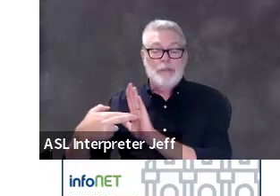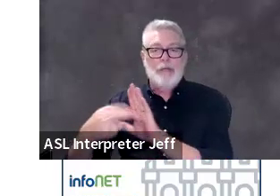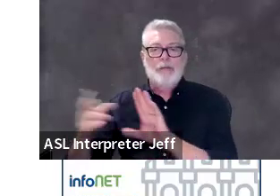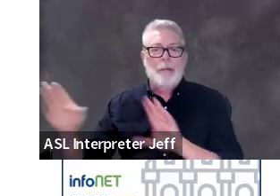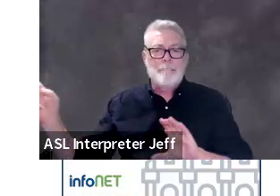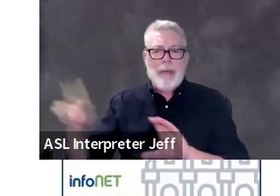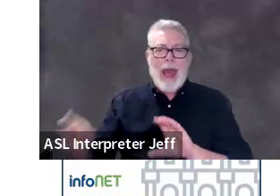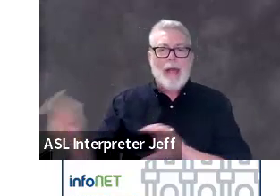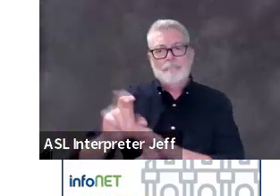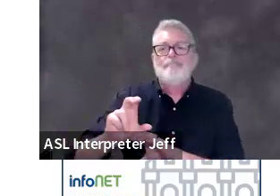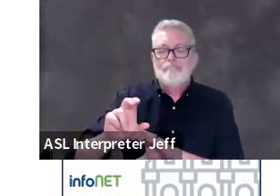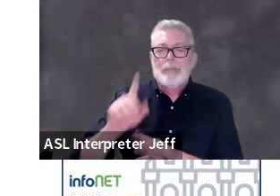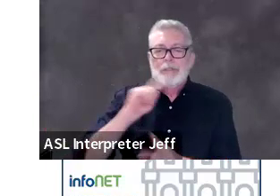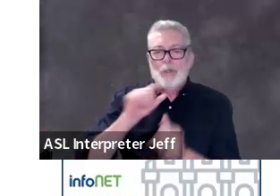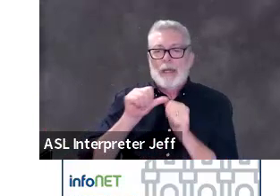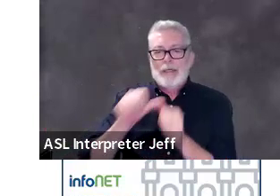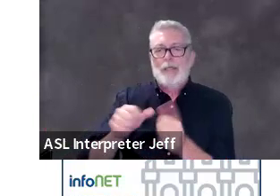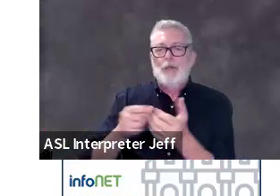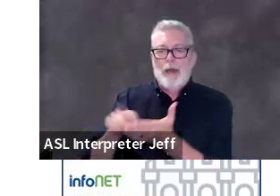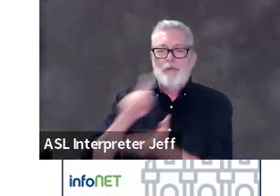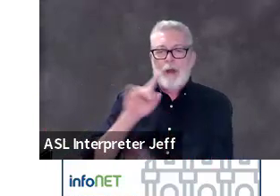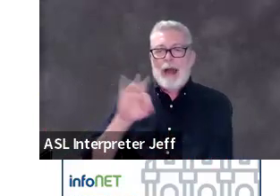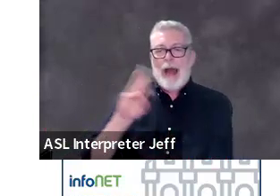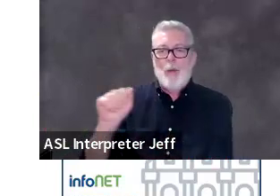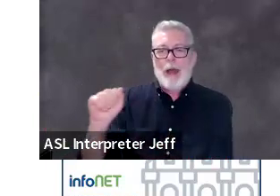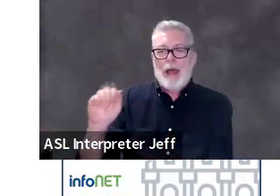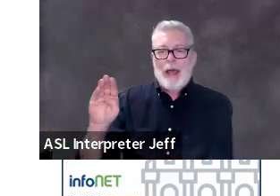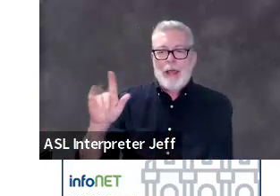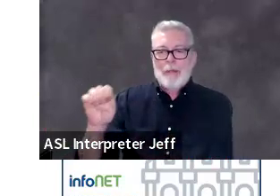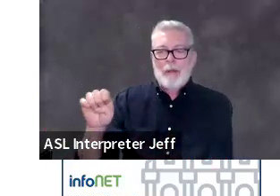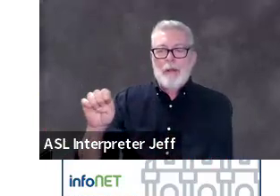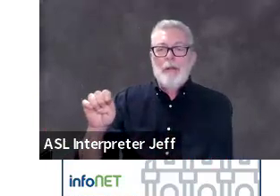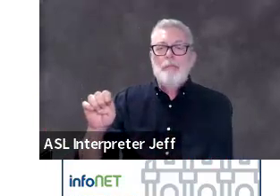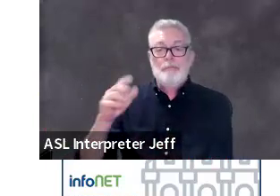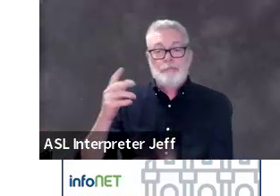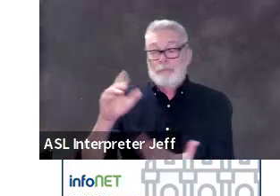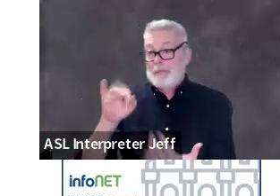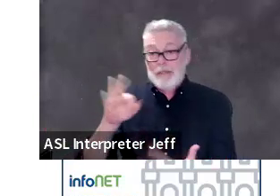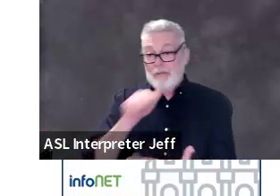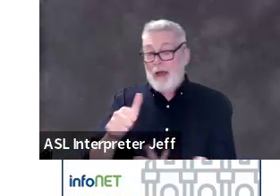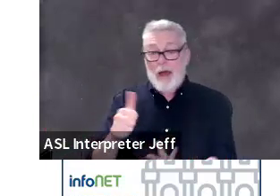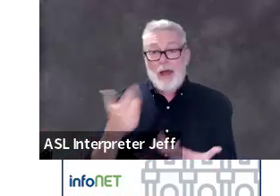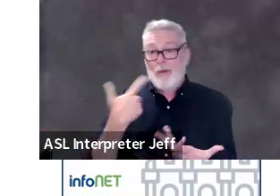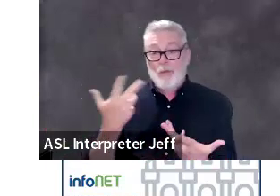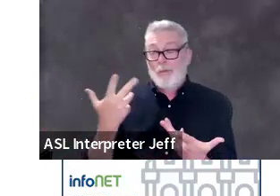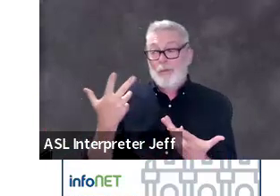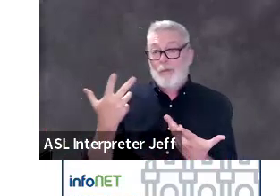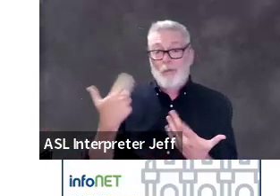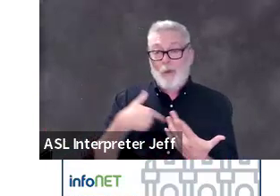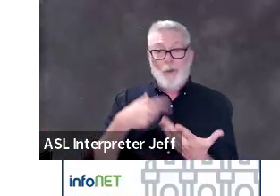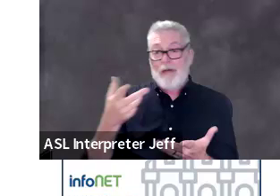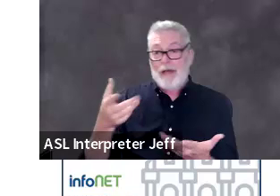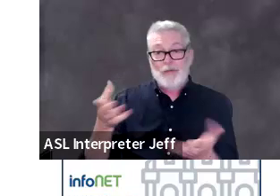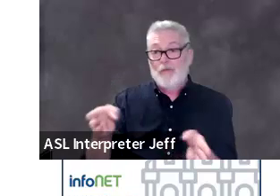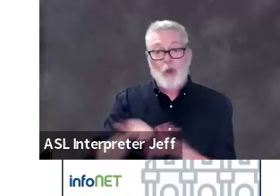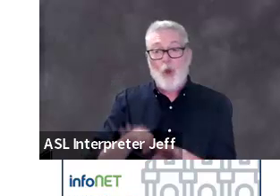to continue funding Iowa Able. Otherwise, we would have joined, 3 or 4 other states that don't have a program. So